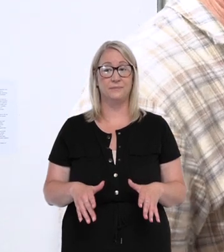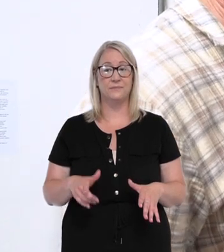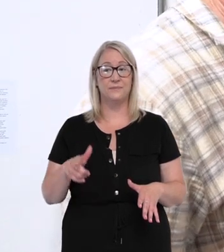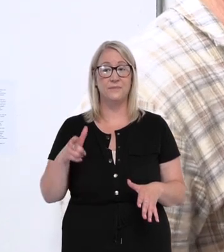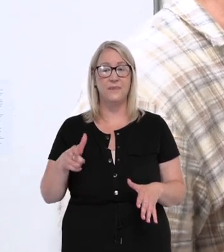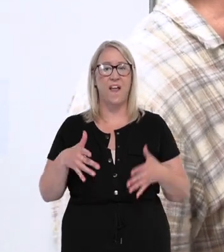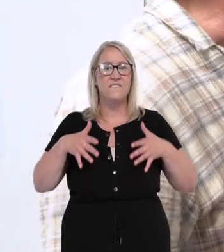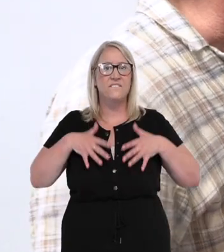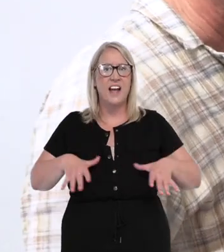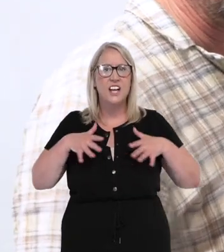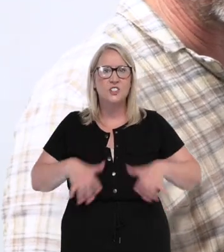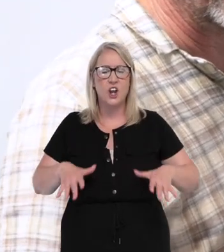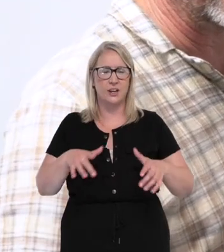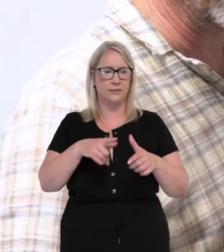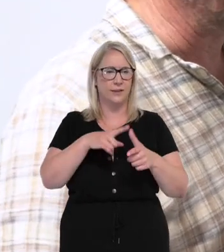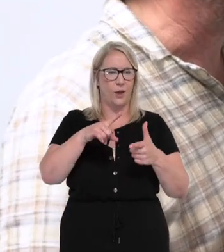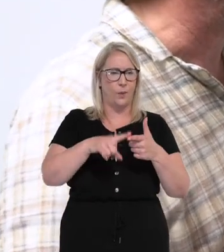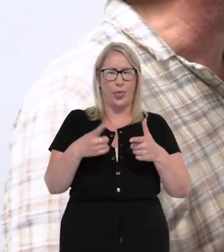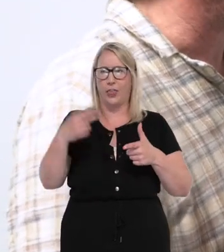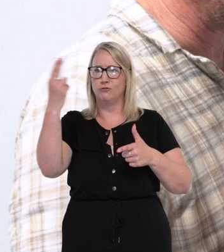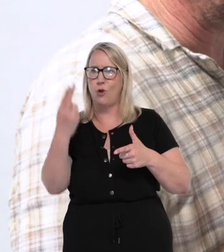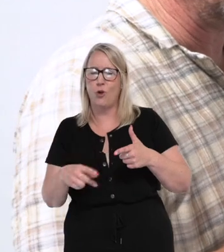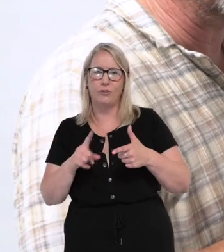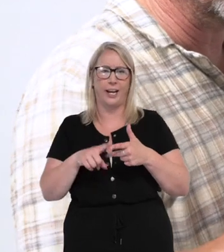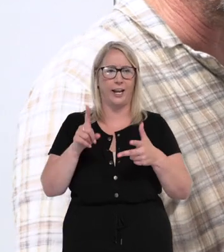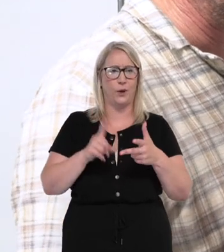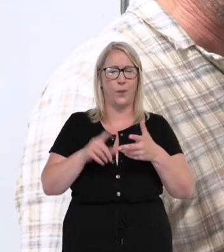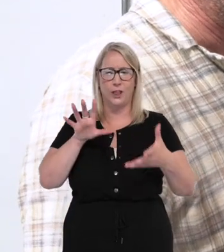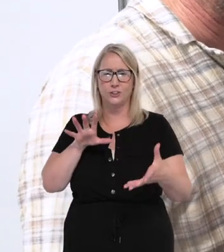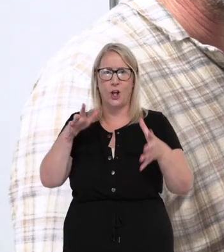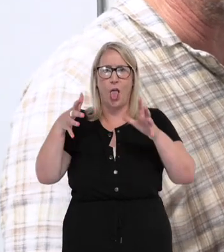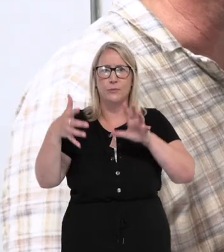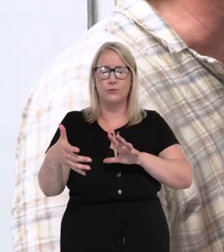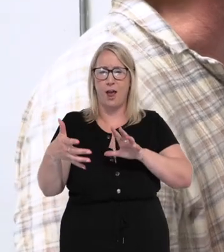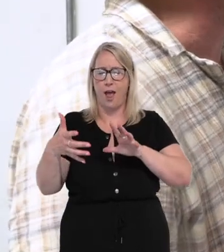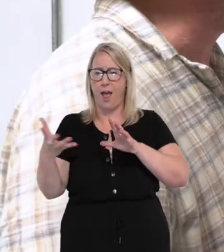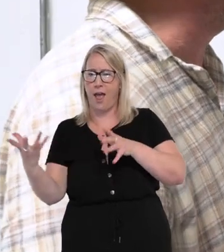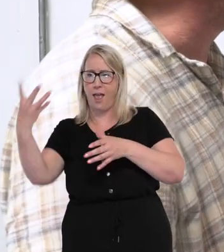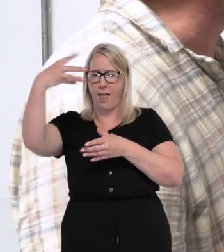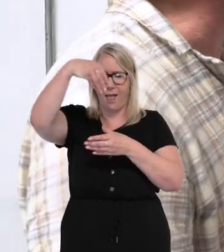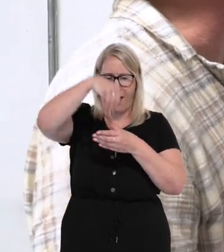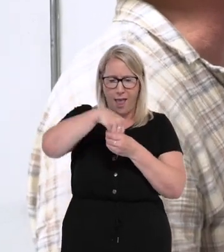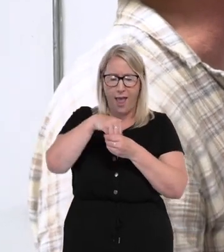fashion with sculpture, with drawing, with almost his own unique way